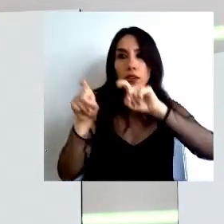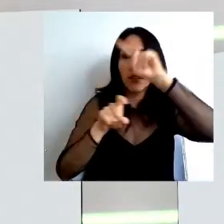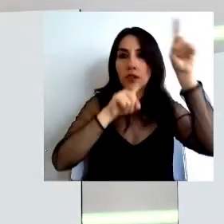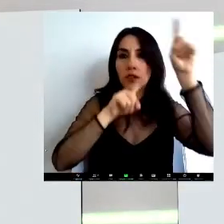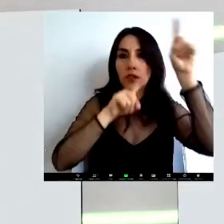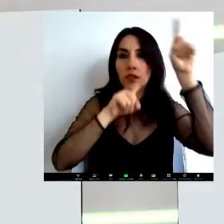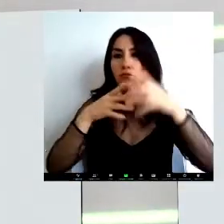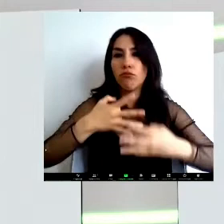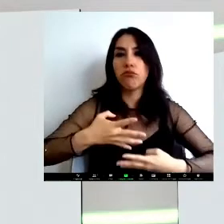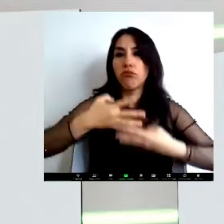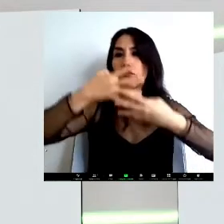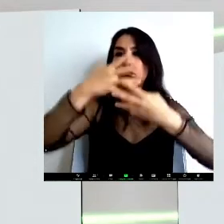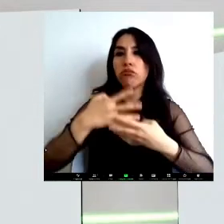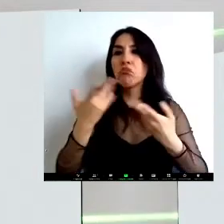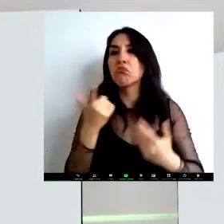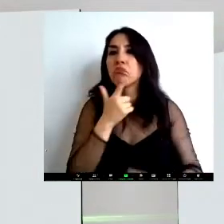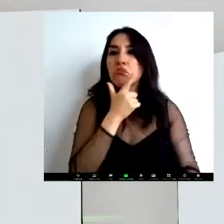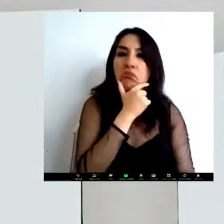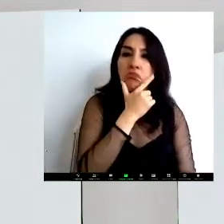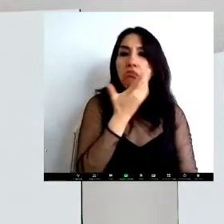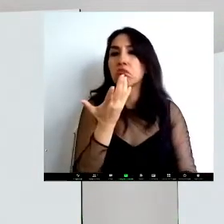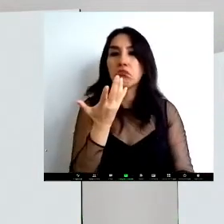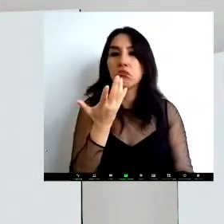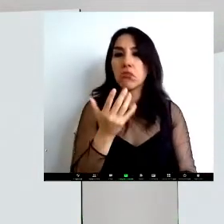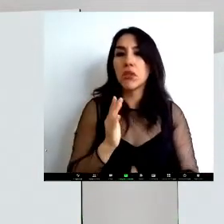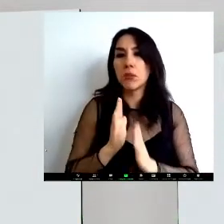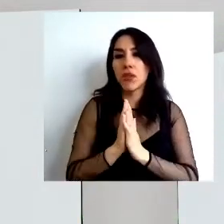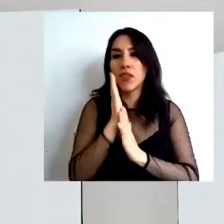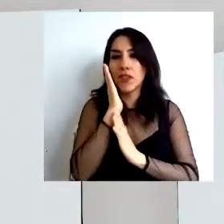Okay, scaling. Here we go. Let me see.